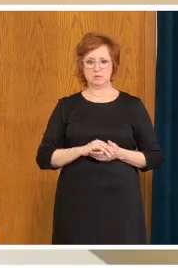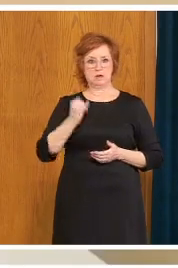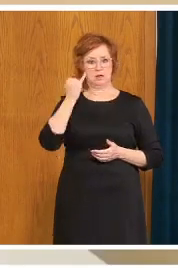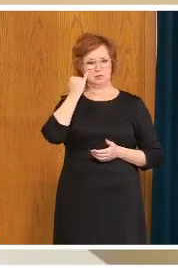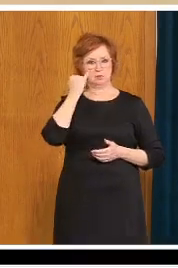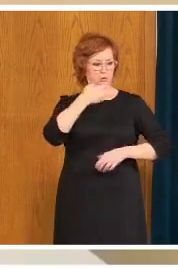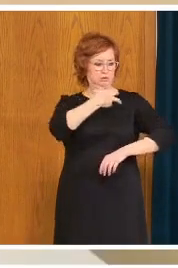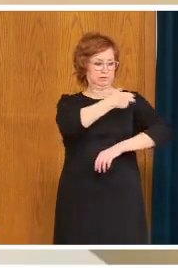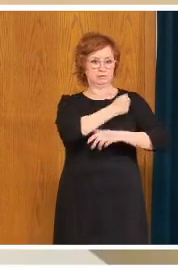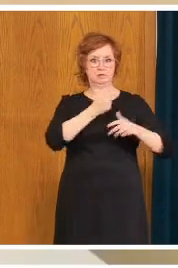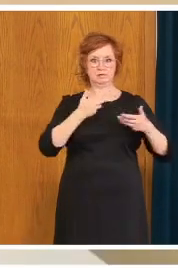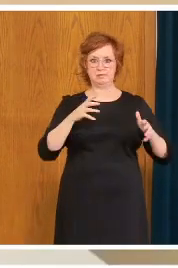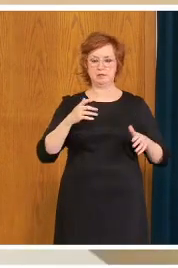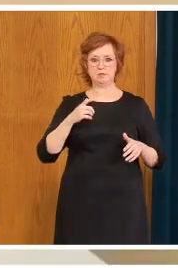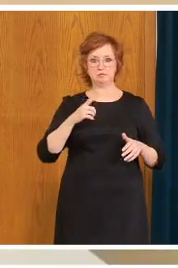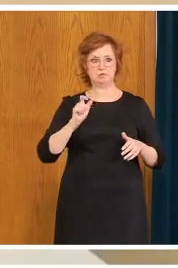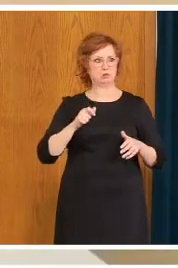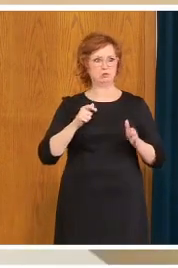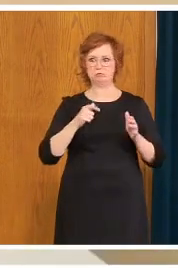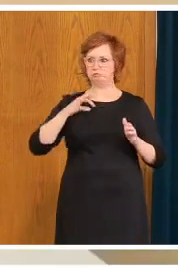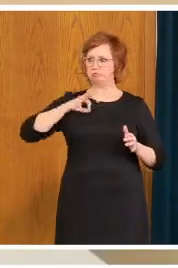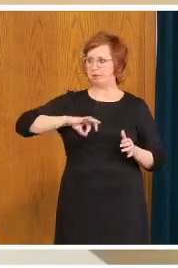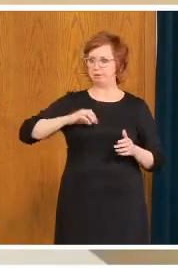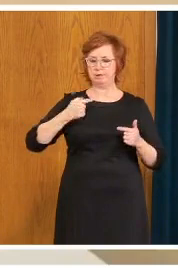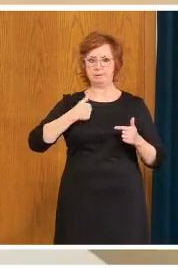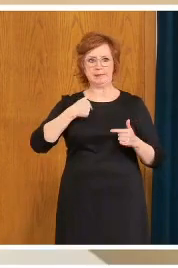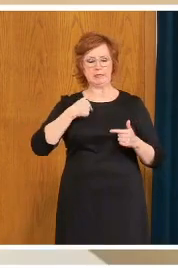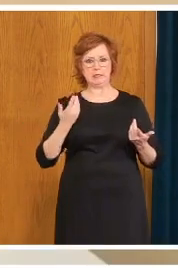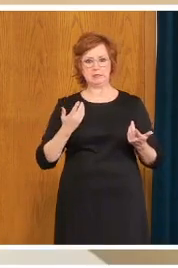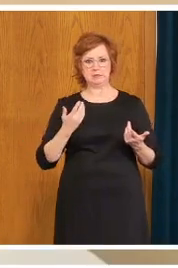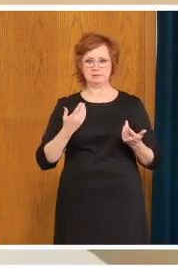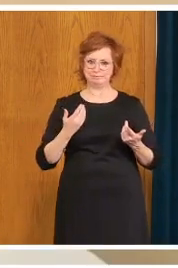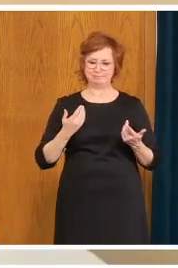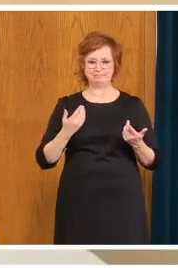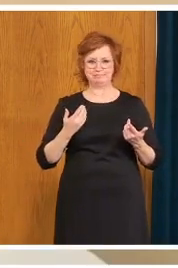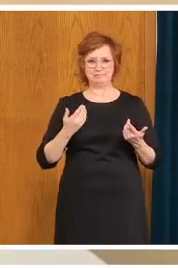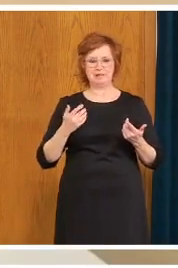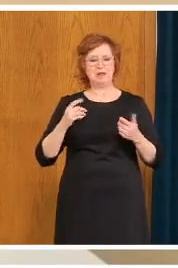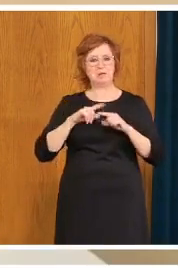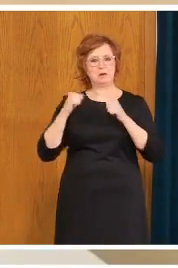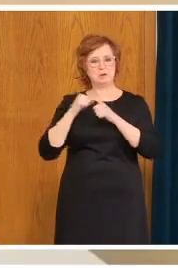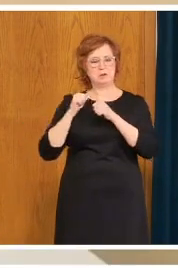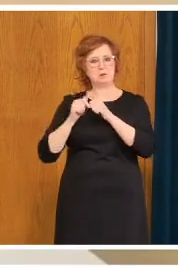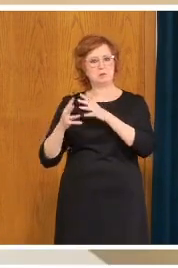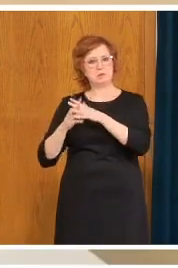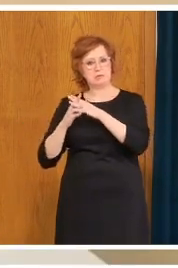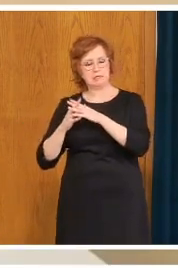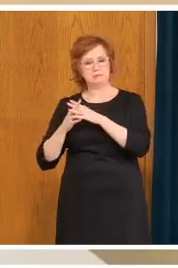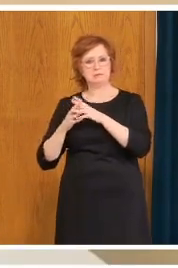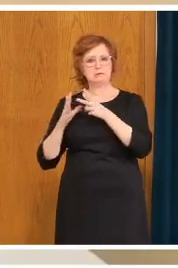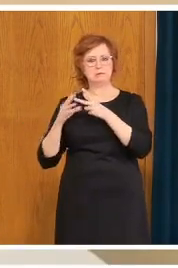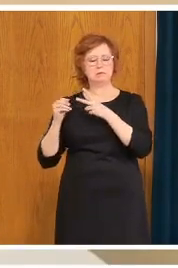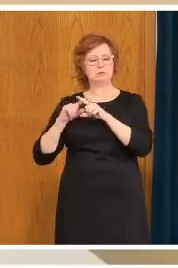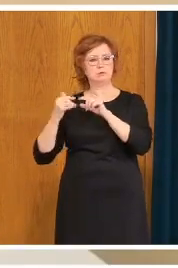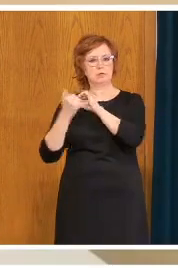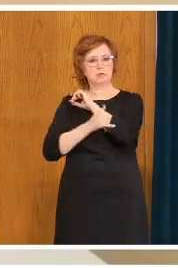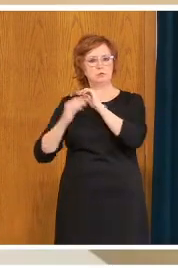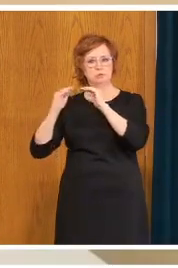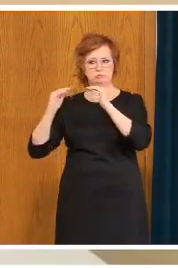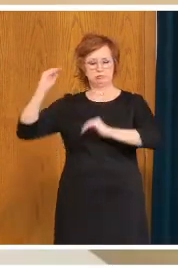vaccinated. But we have to remember that some countries who are ahead of us, like the US, who've completed for a vast majority